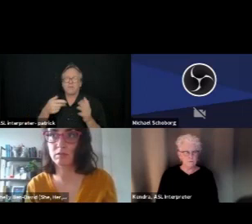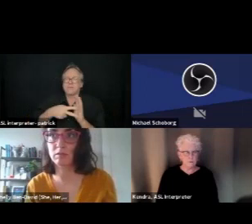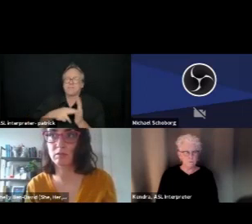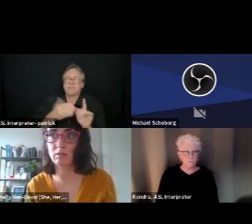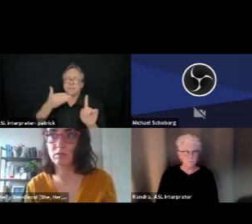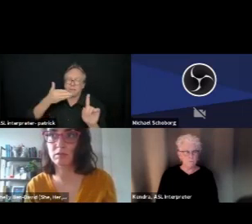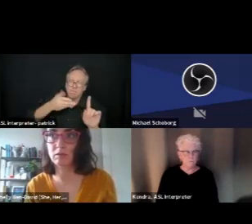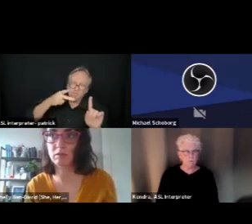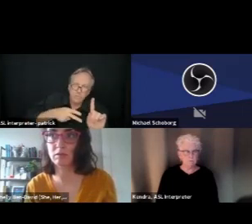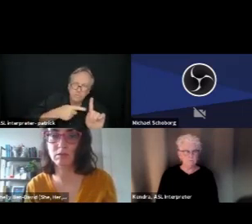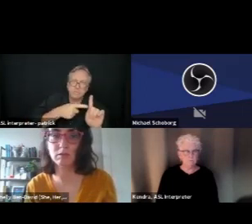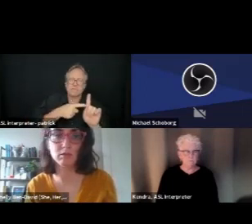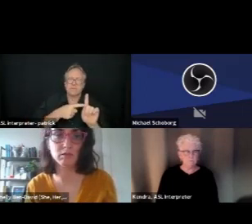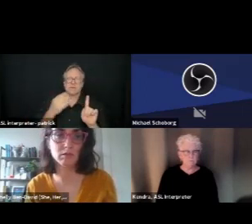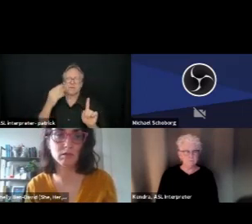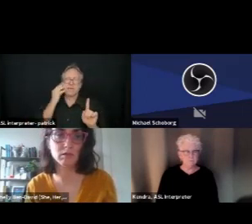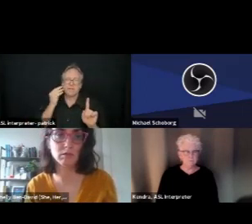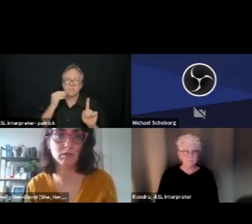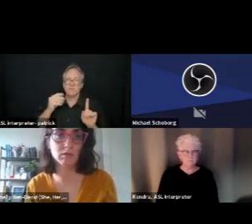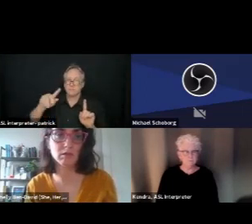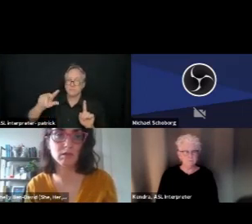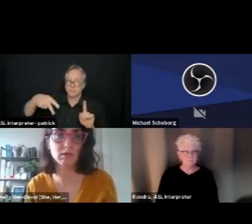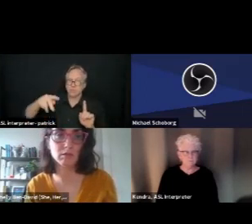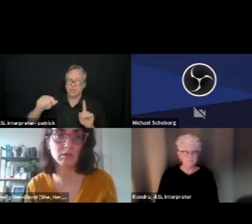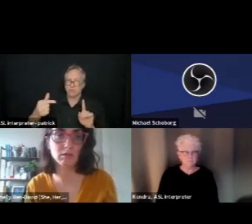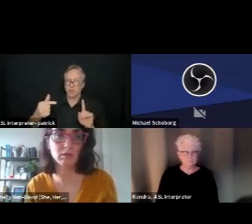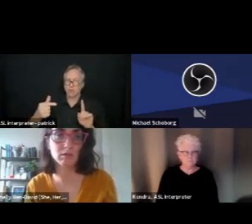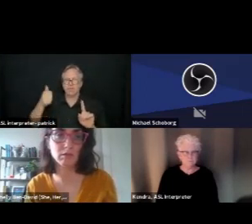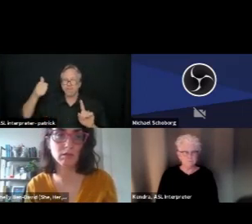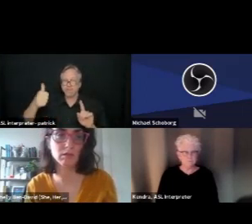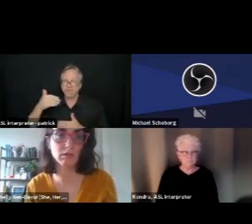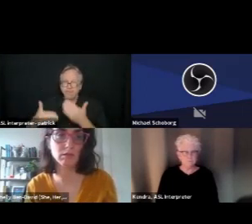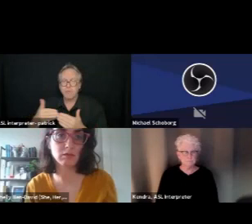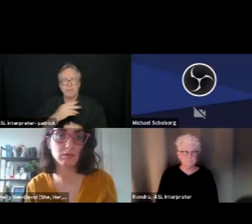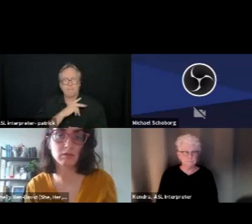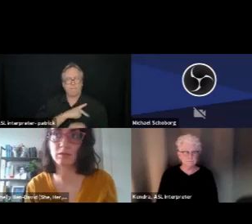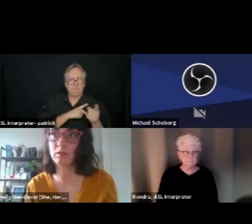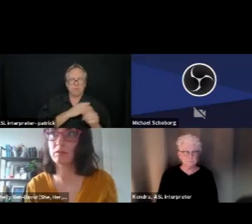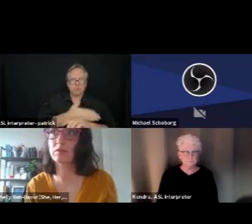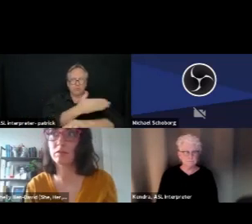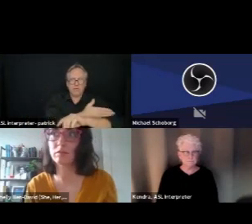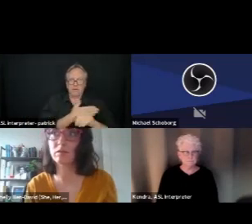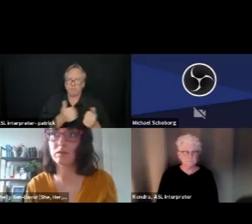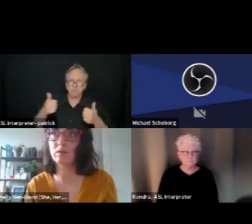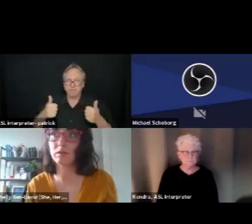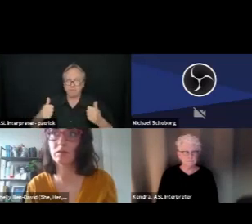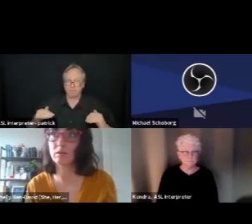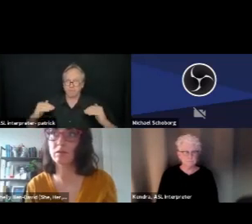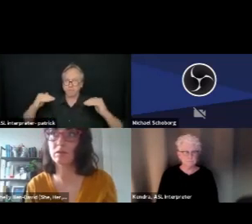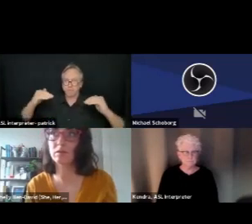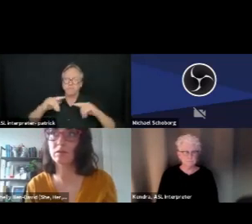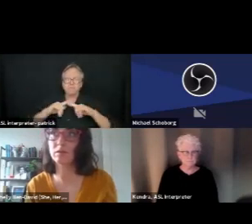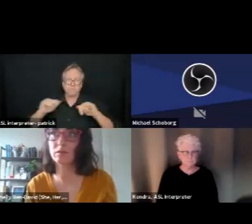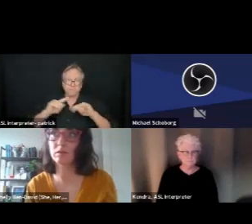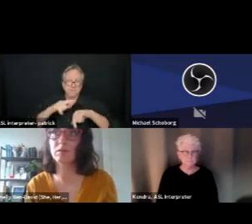you kind of see people who are experiencing post-traumatic growth and people experiencing personal recovery, kind of, those two things are happening at the